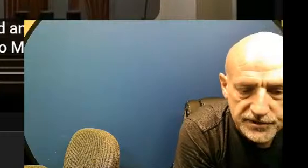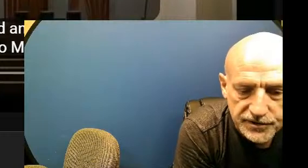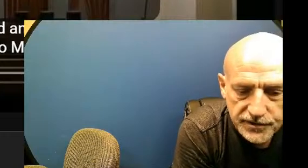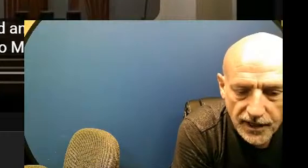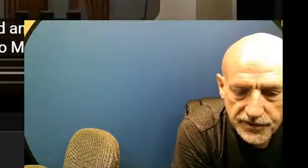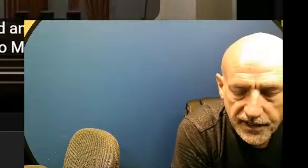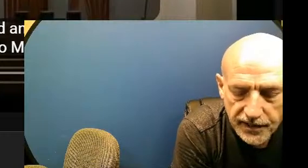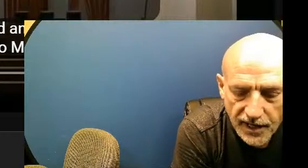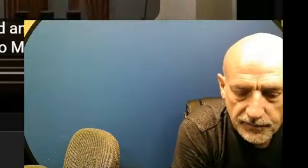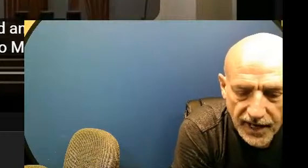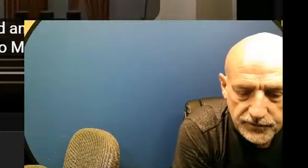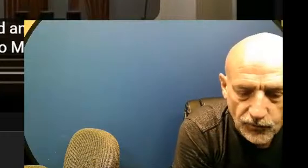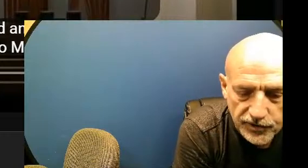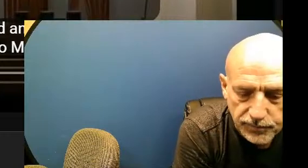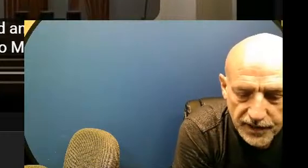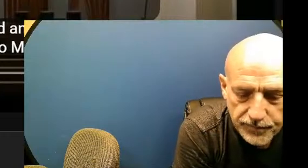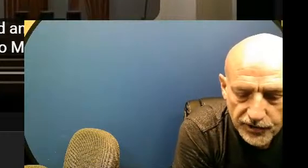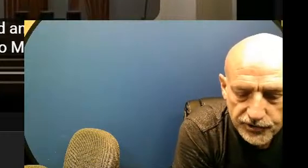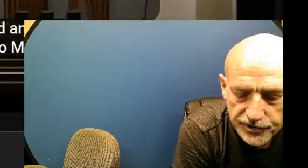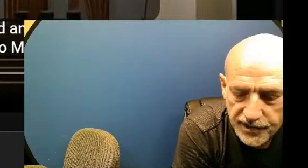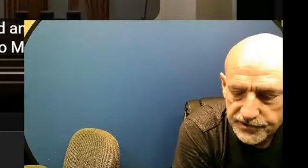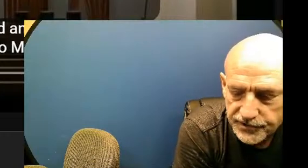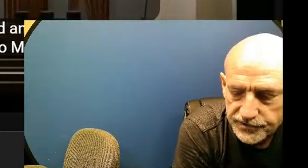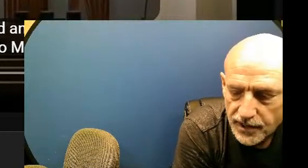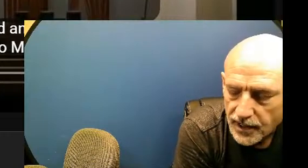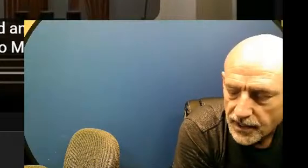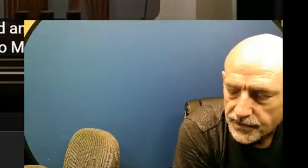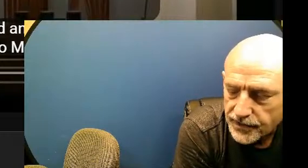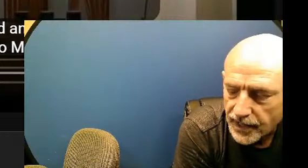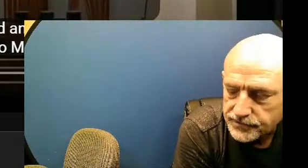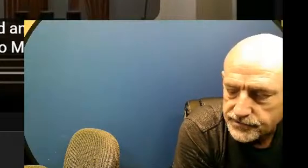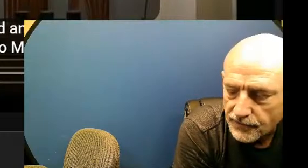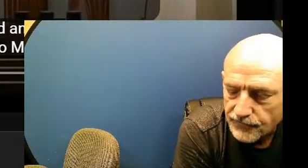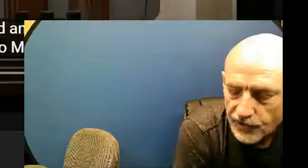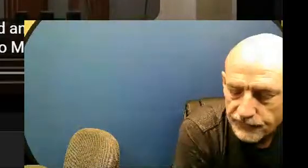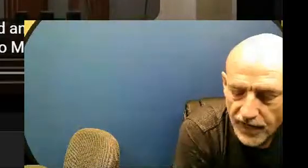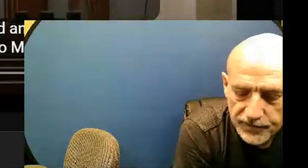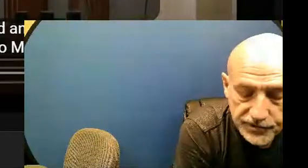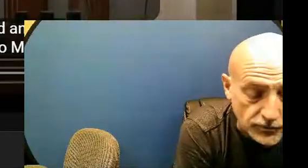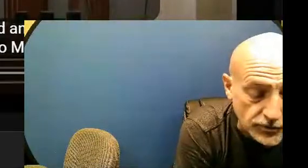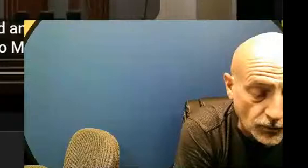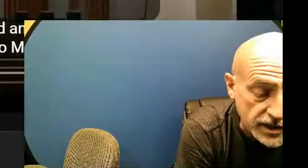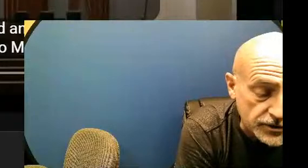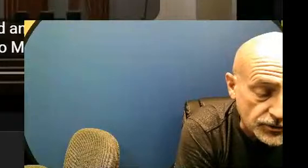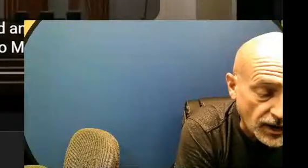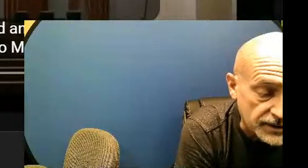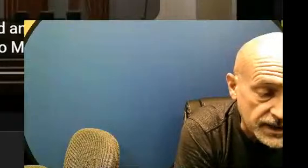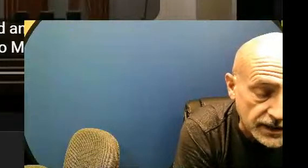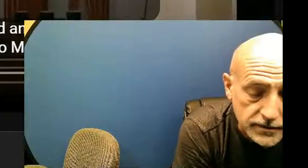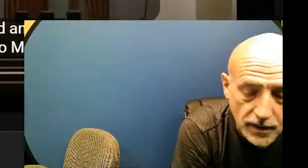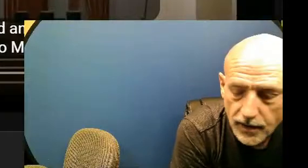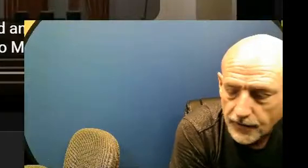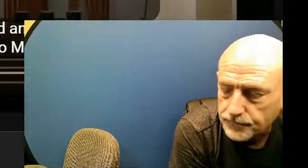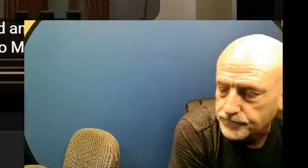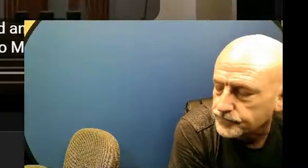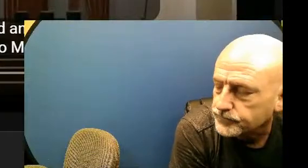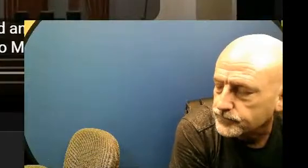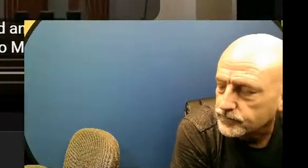abortion cases. I think it came about in one of the Planned Parenthood cases that's very famous and that we use quite a bit,